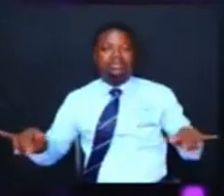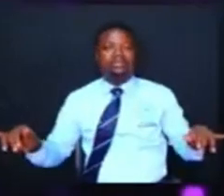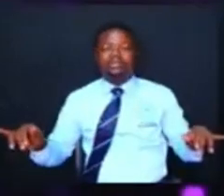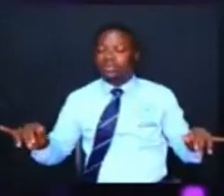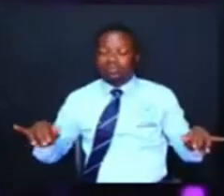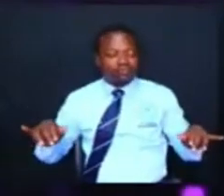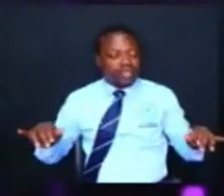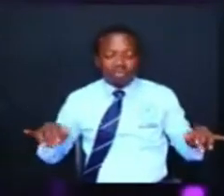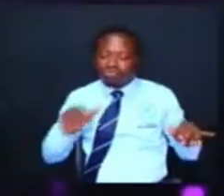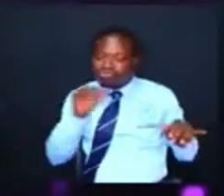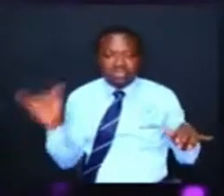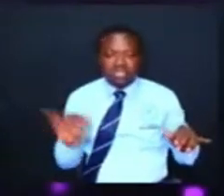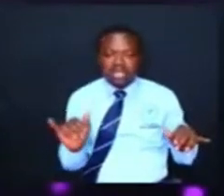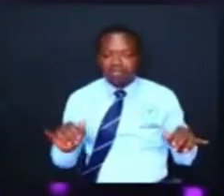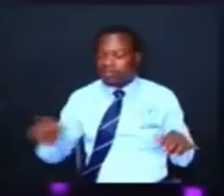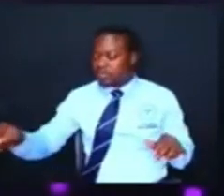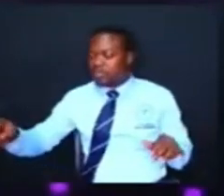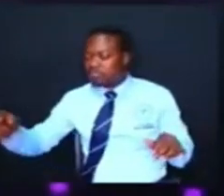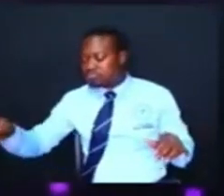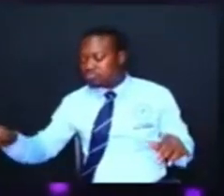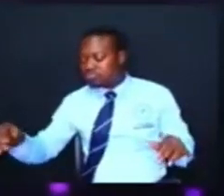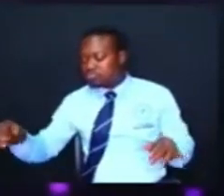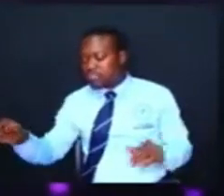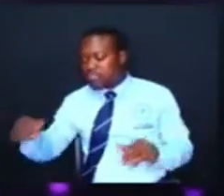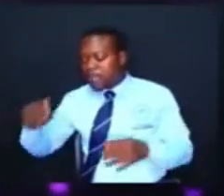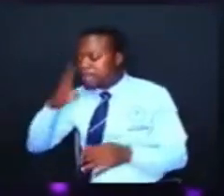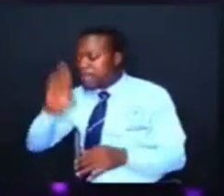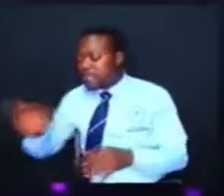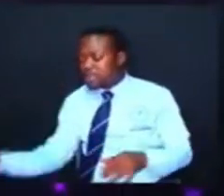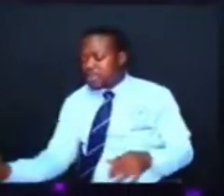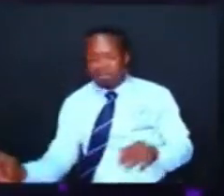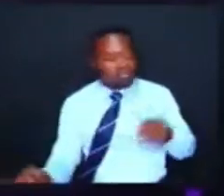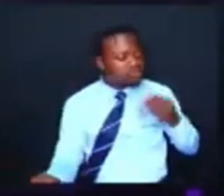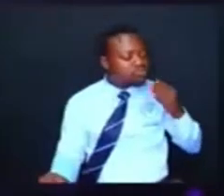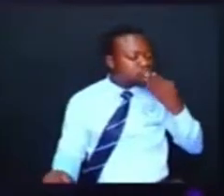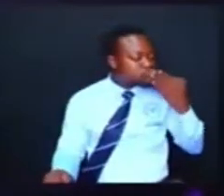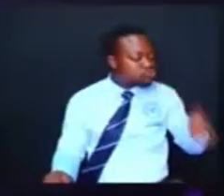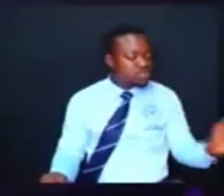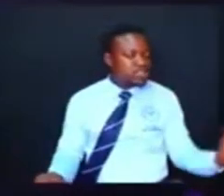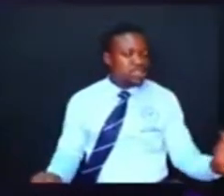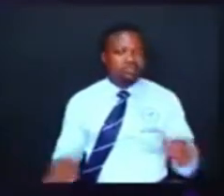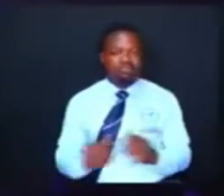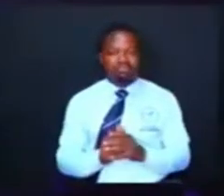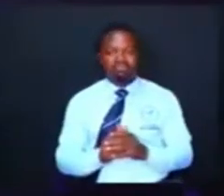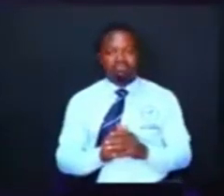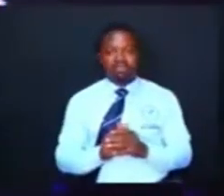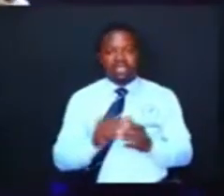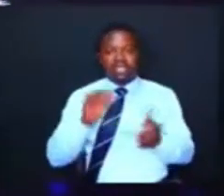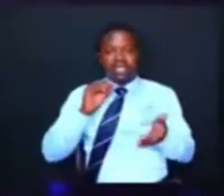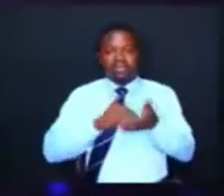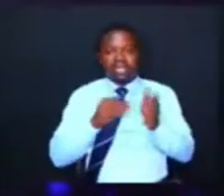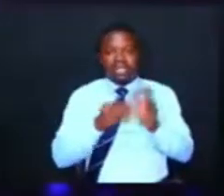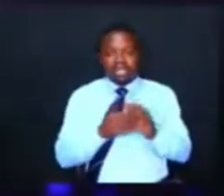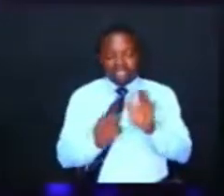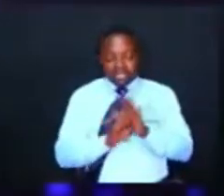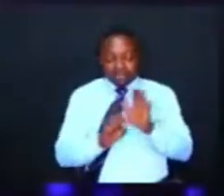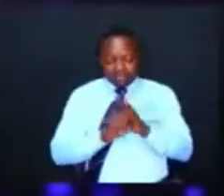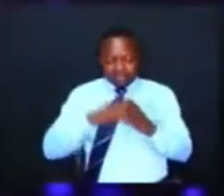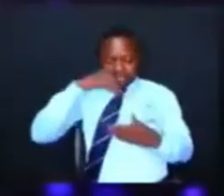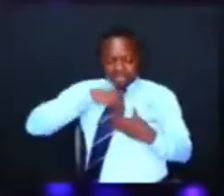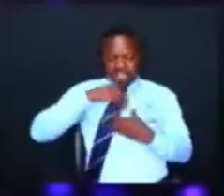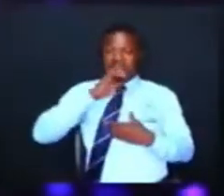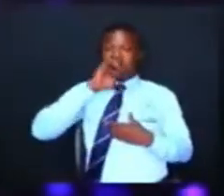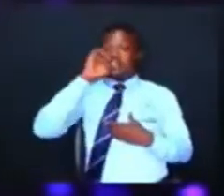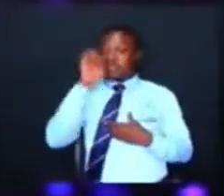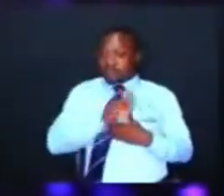Also, the argument that when you are evil on the inside, you cannot speak anything good, if you try to do that, you only be a hypocrite.